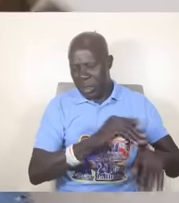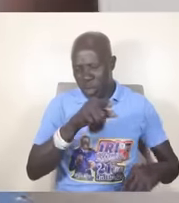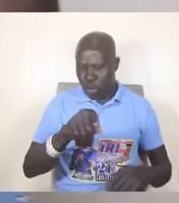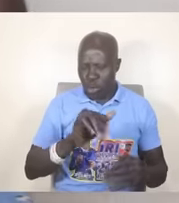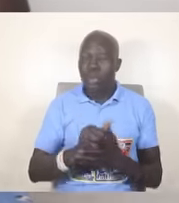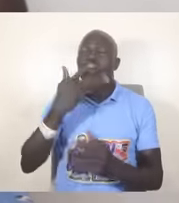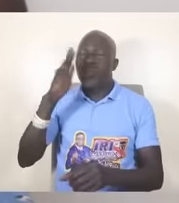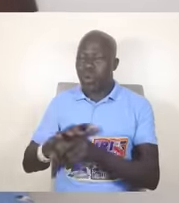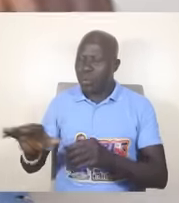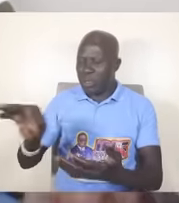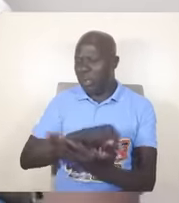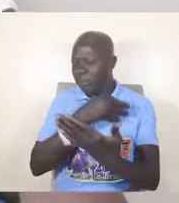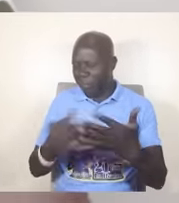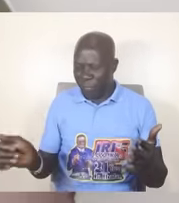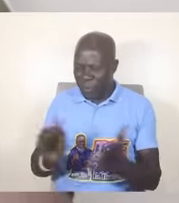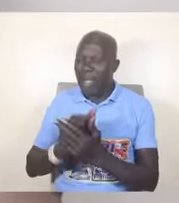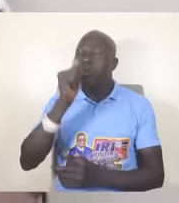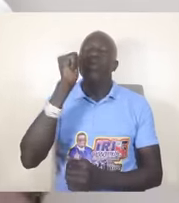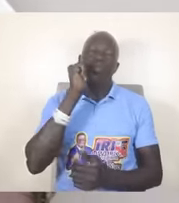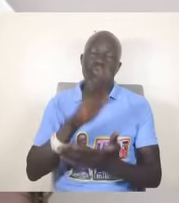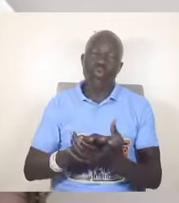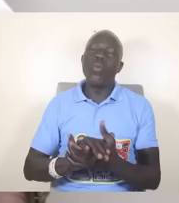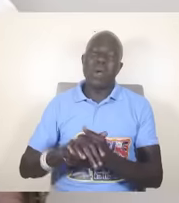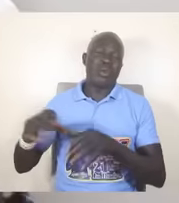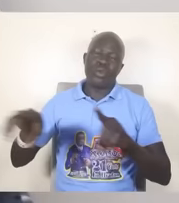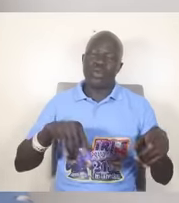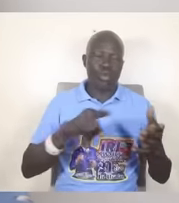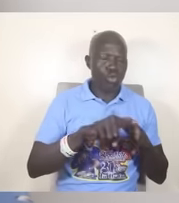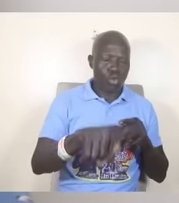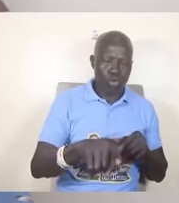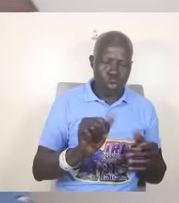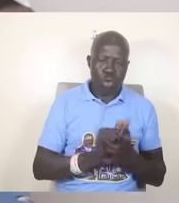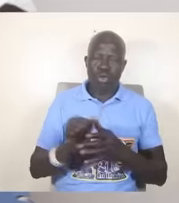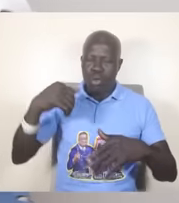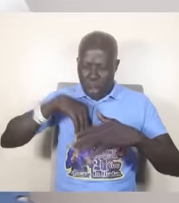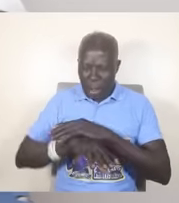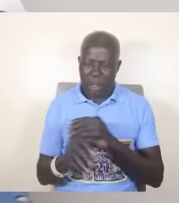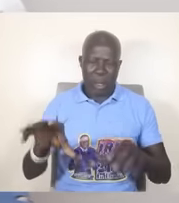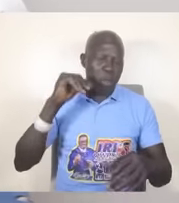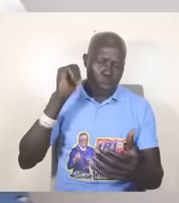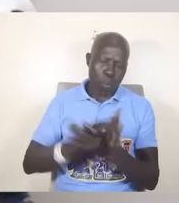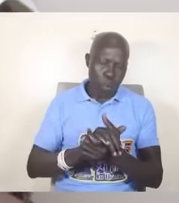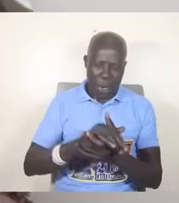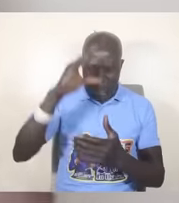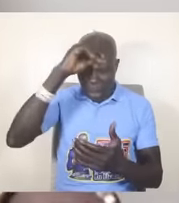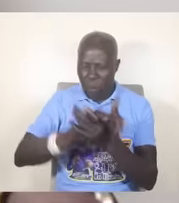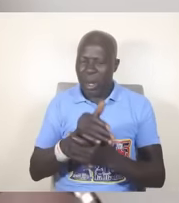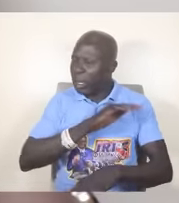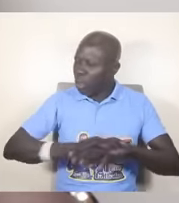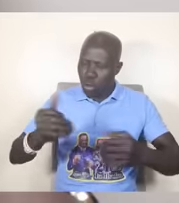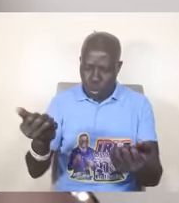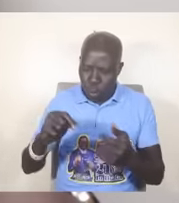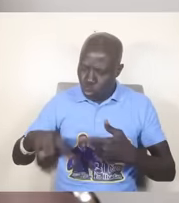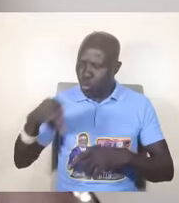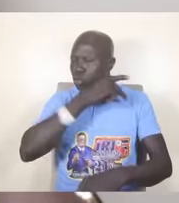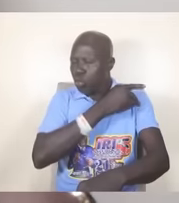do. What promise what fail? What shall they reform? I want better na se be si o. Even ladies like us. O wale oko. You are married. Won je ko raye loyun.